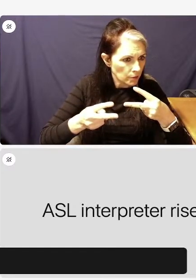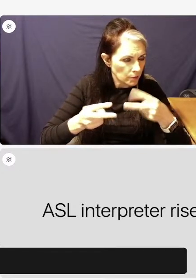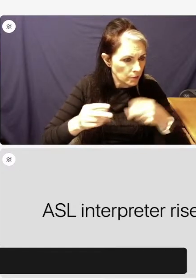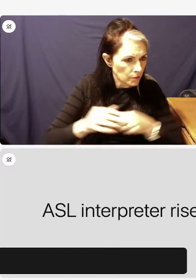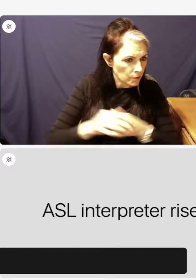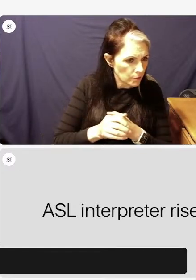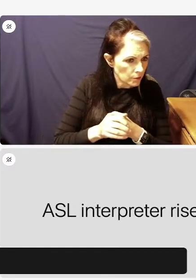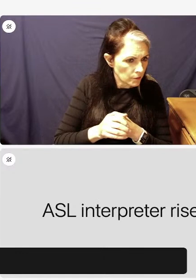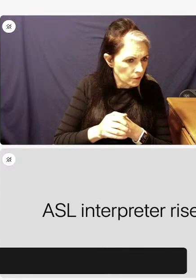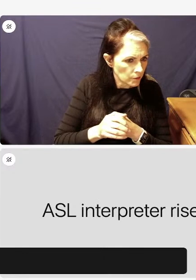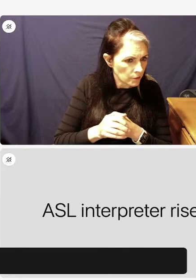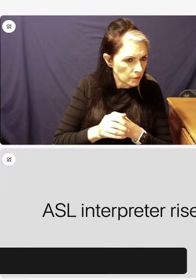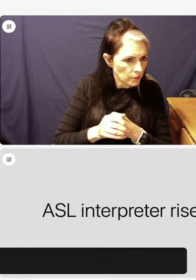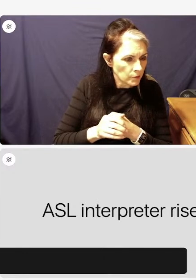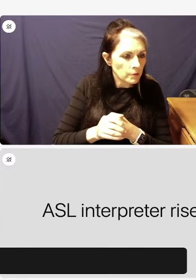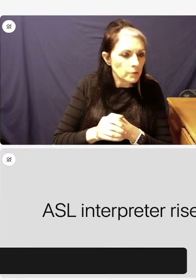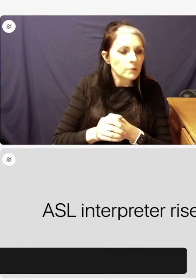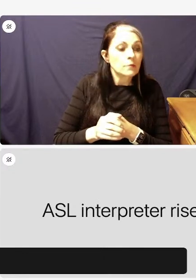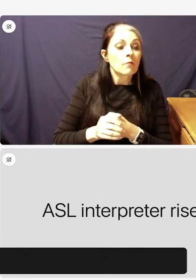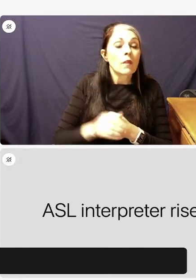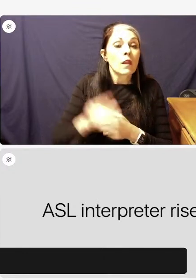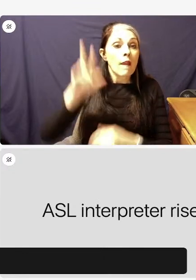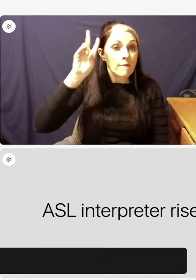any other nominations on the floor